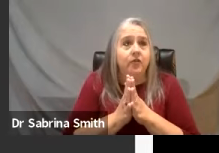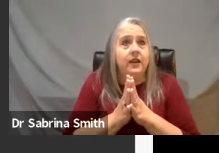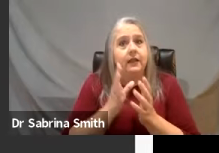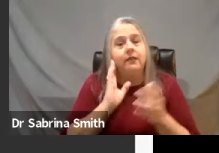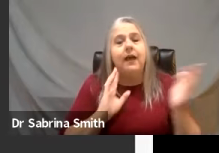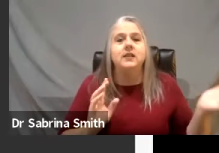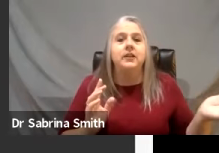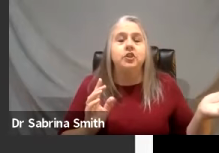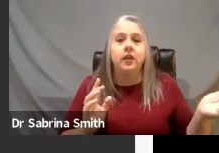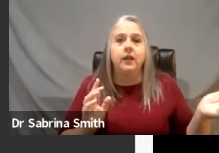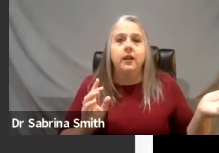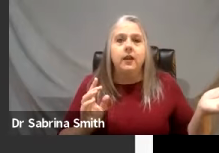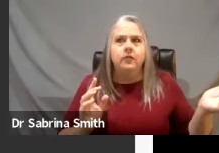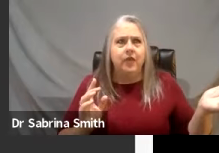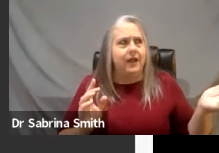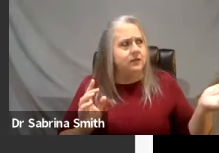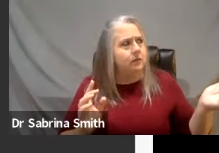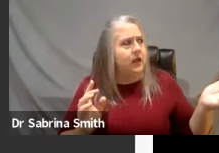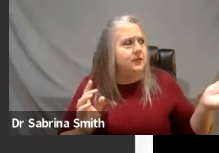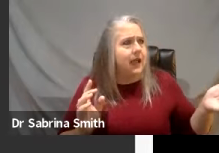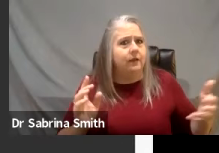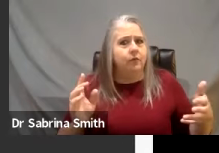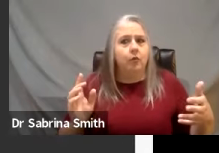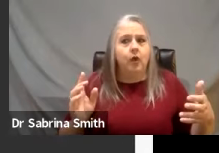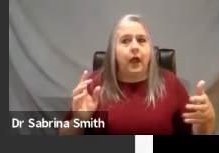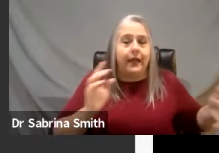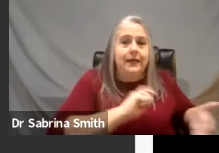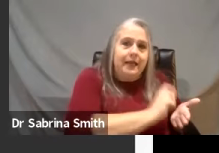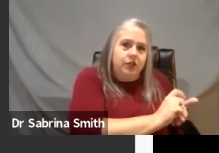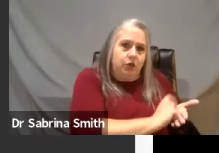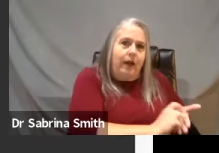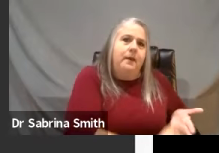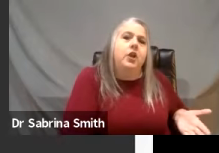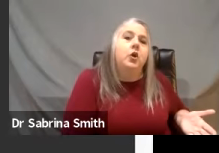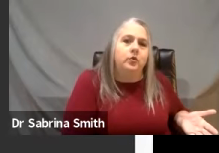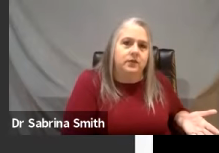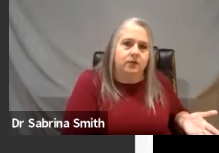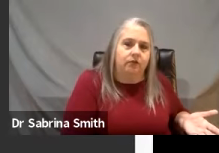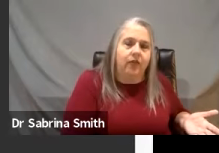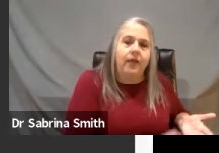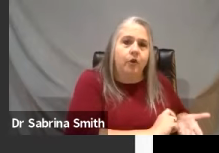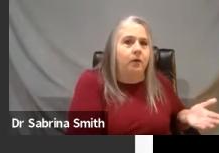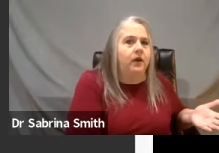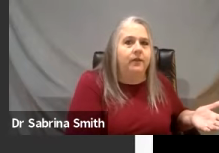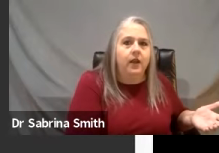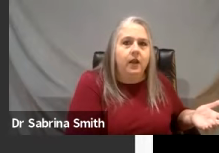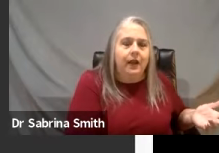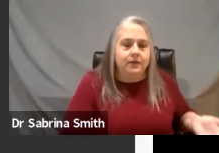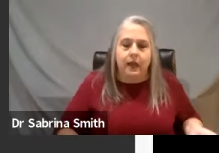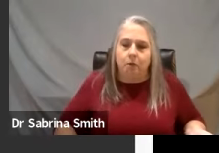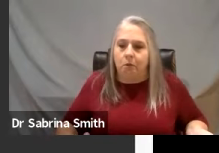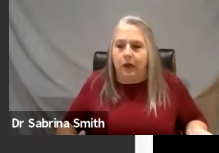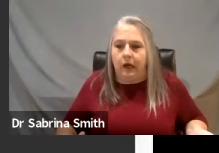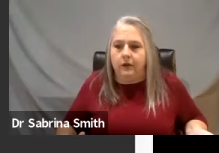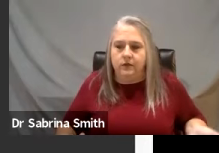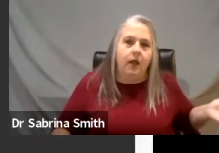sitting for the NIC the last time I took it, because I needed to write my notes for the ethical part of it. And I was